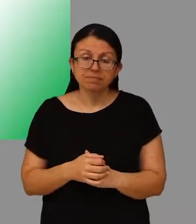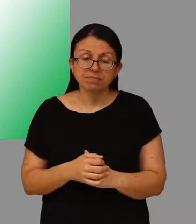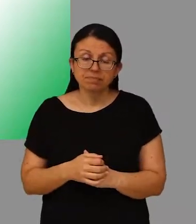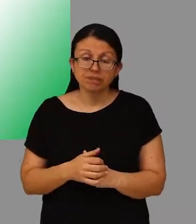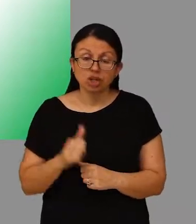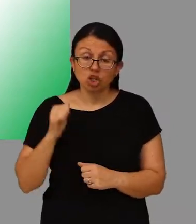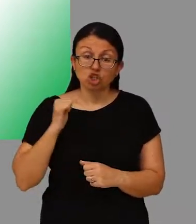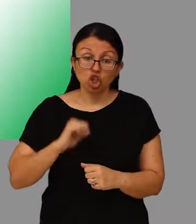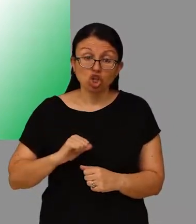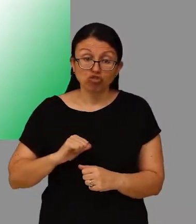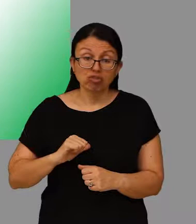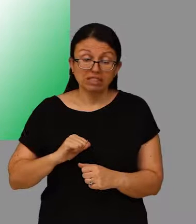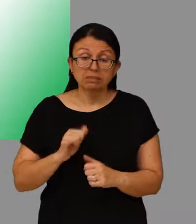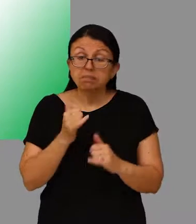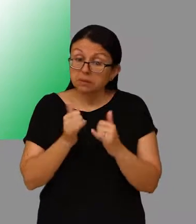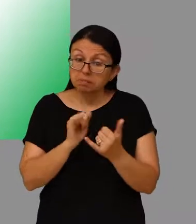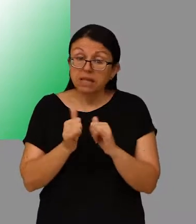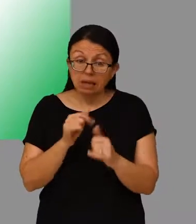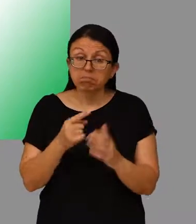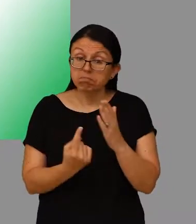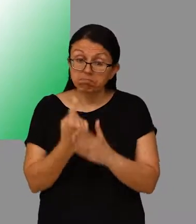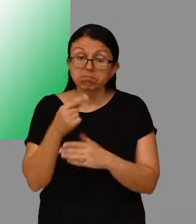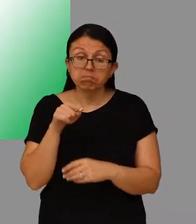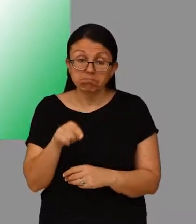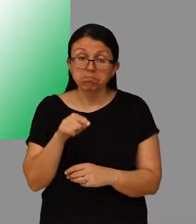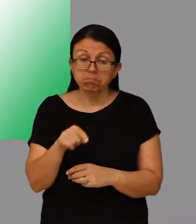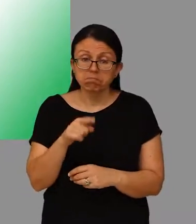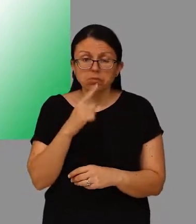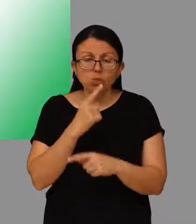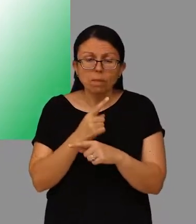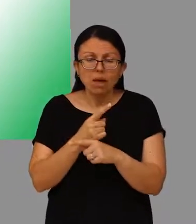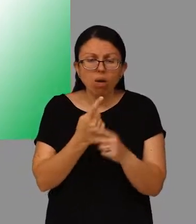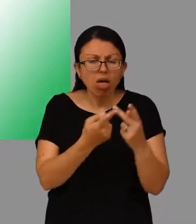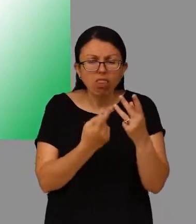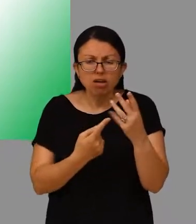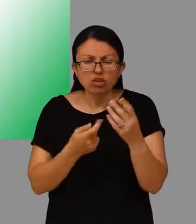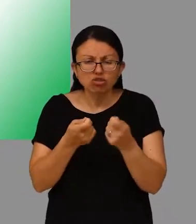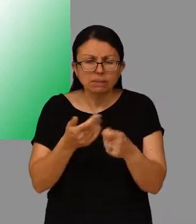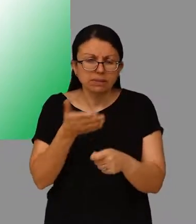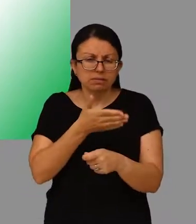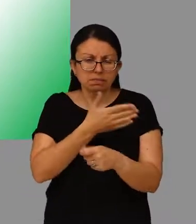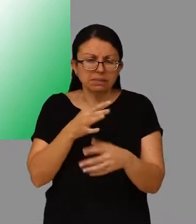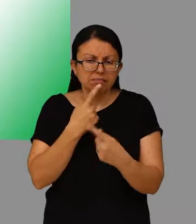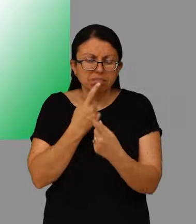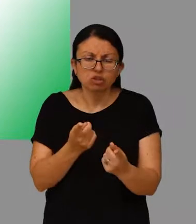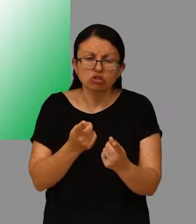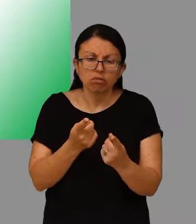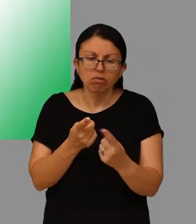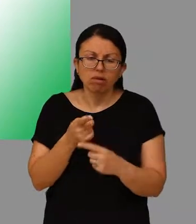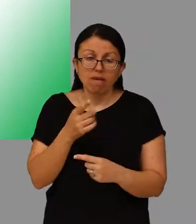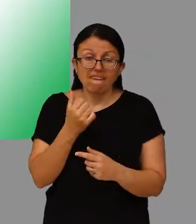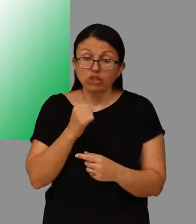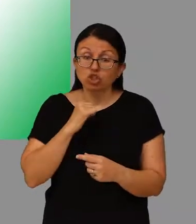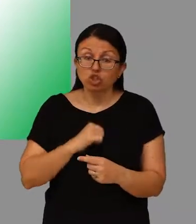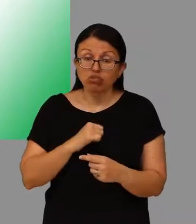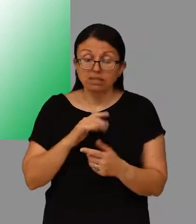Surgery is also used, and sometimes that may be in conjunction with the other treatments I've mentioned. It could well be that